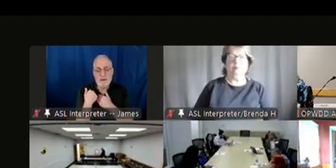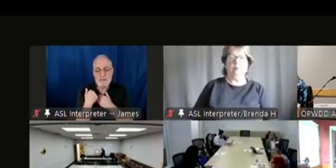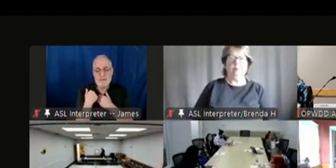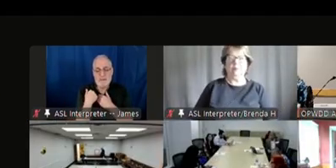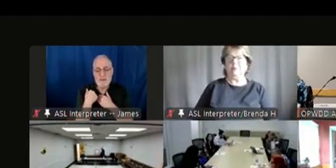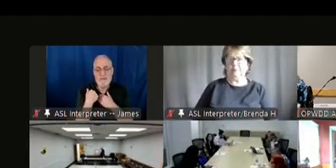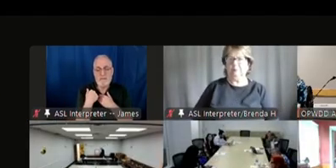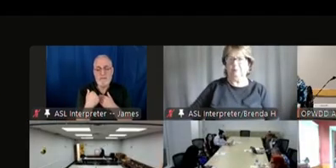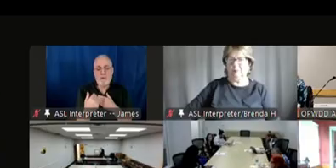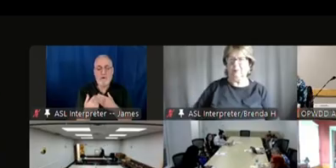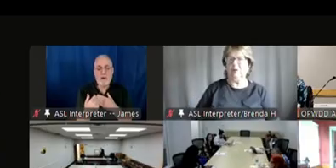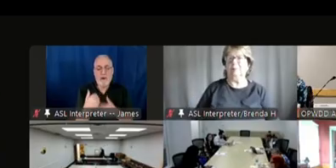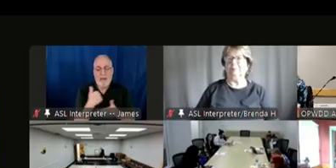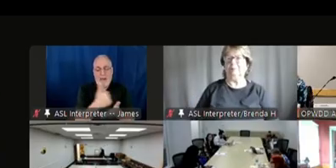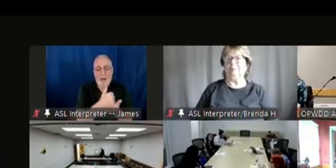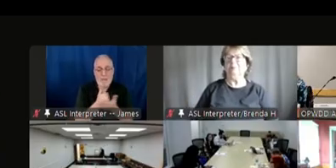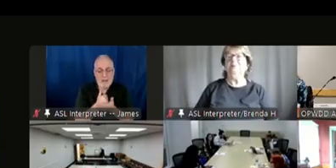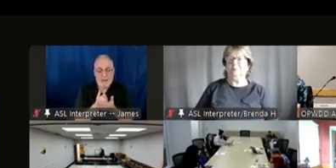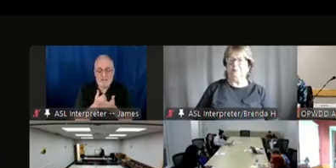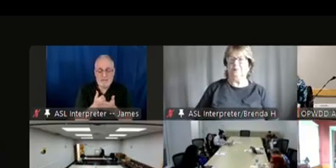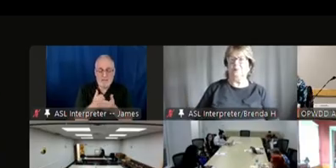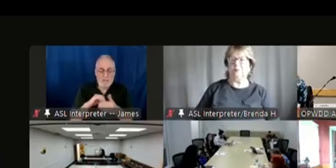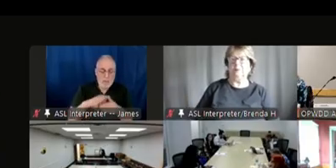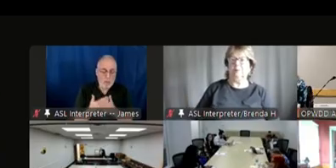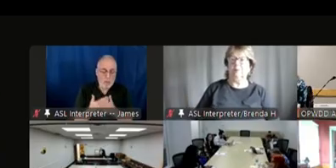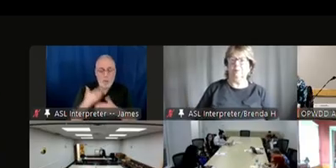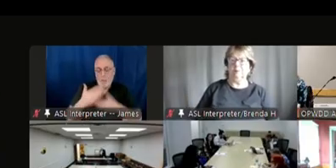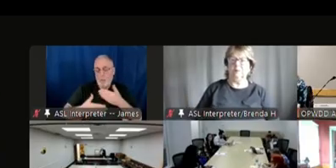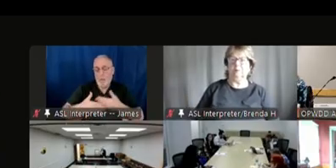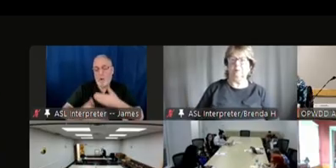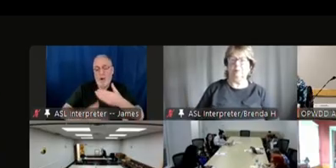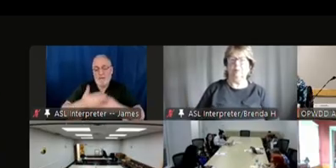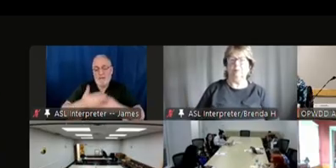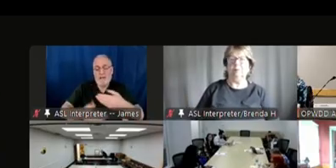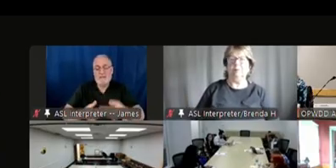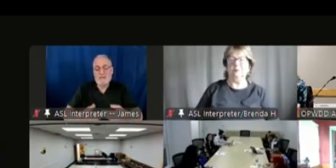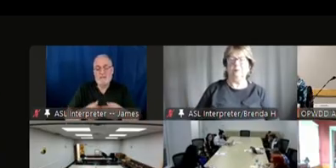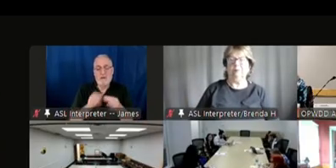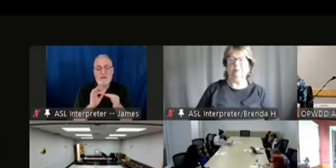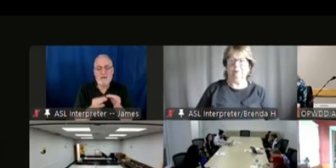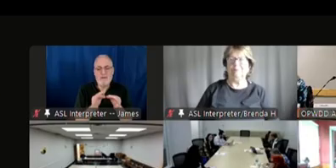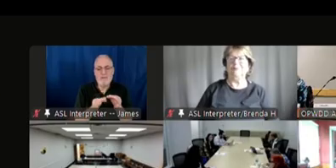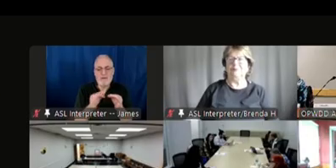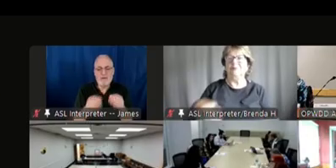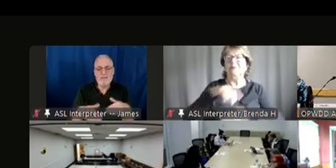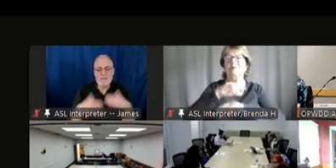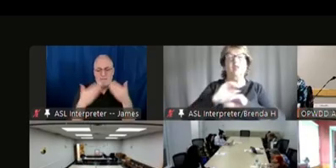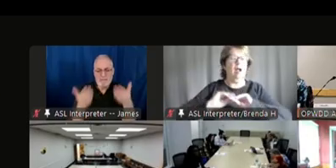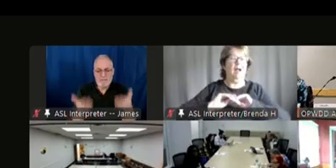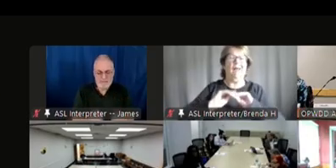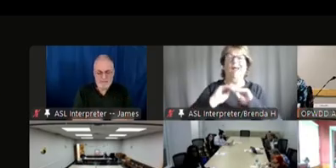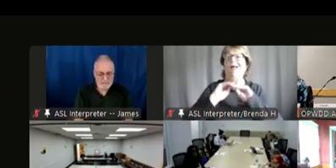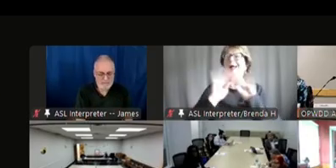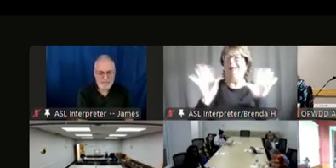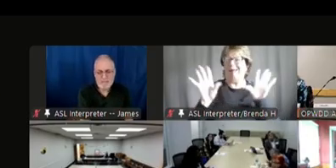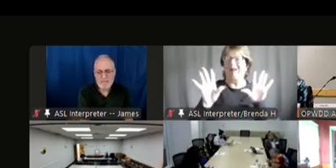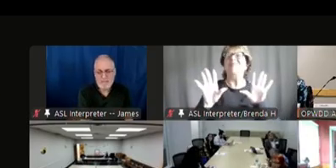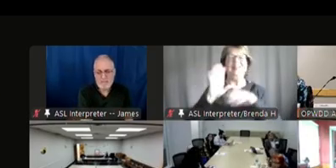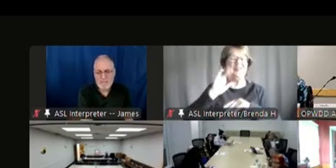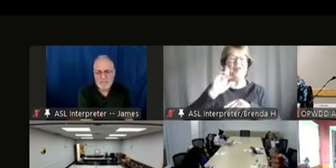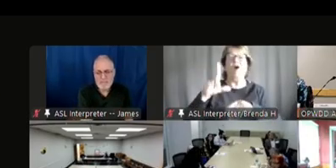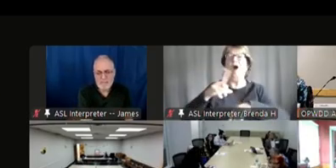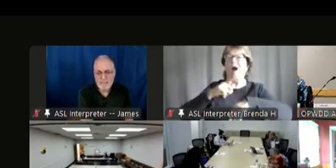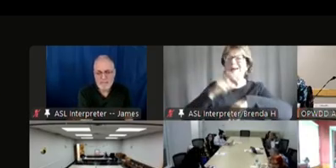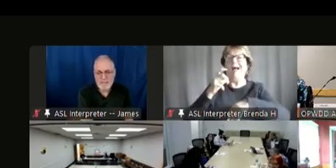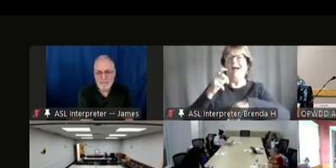are obviously times when we are expressly brought in under the umbrella of this